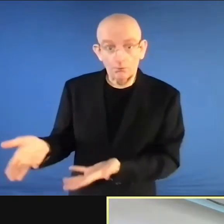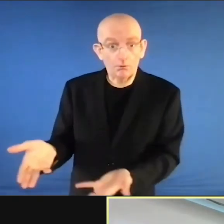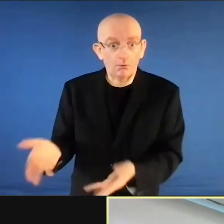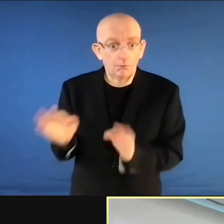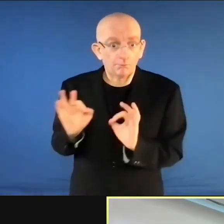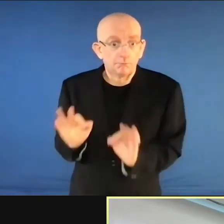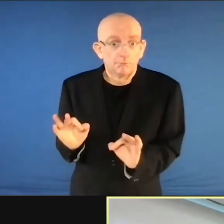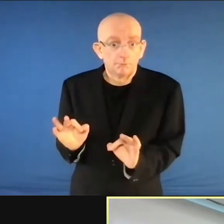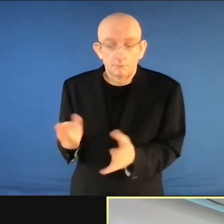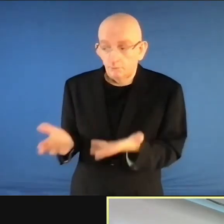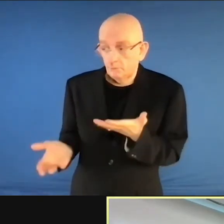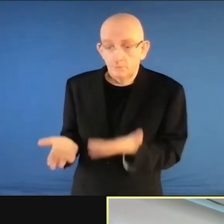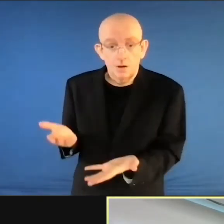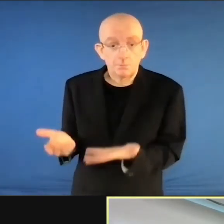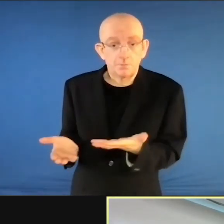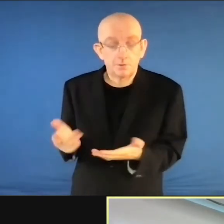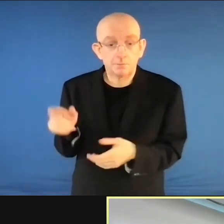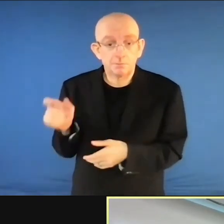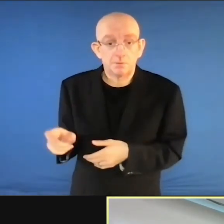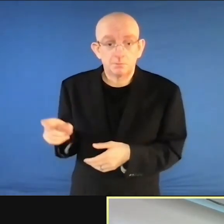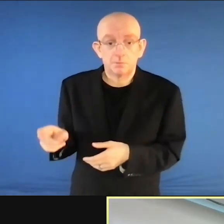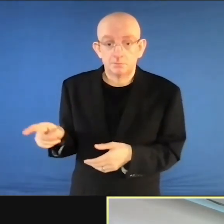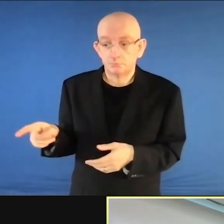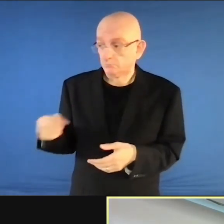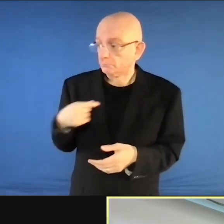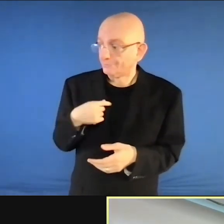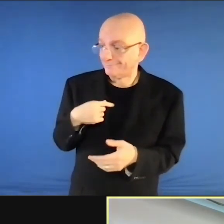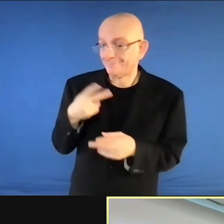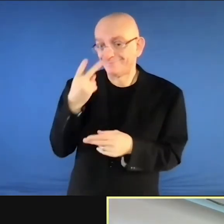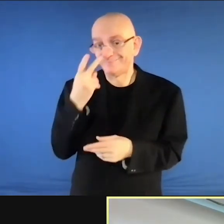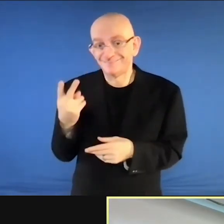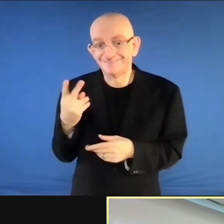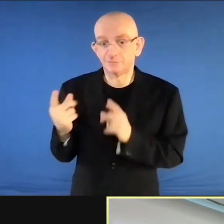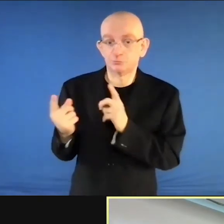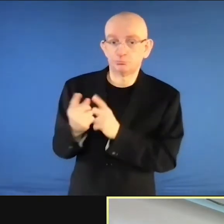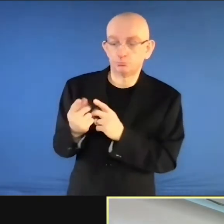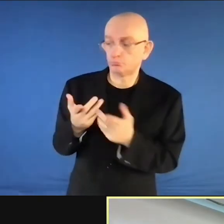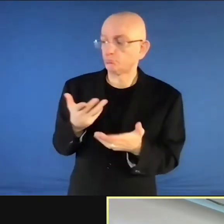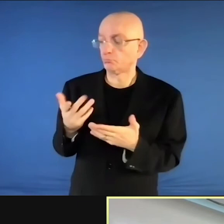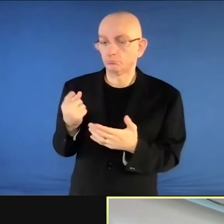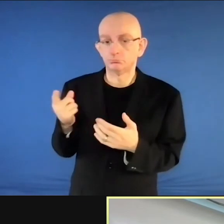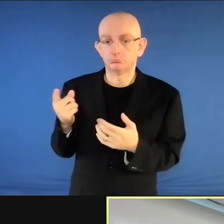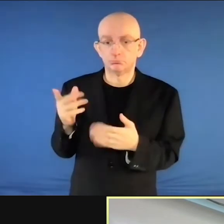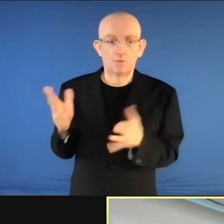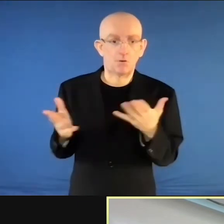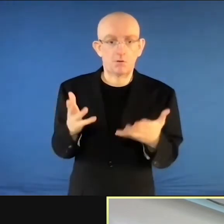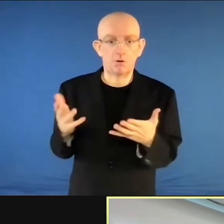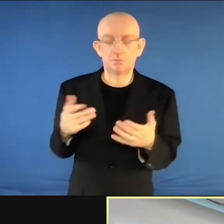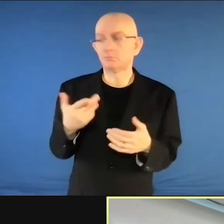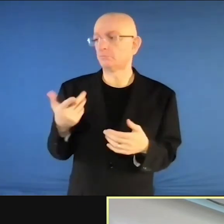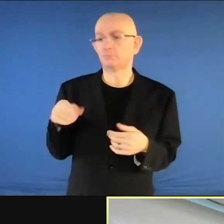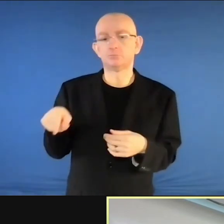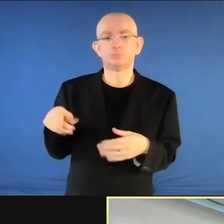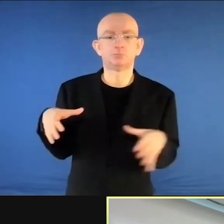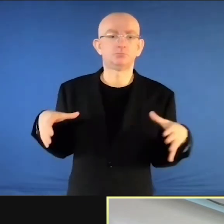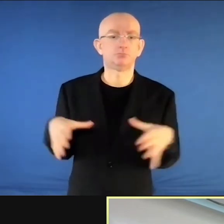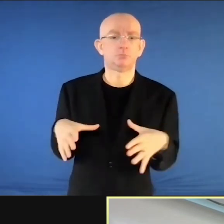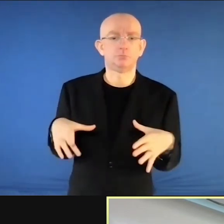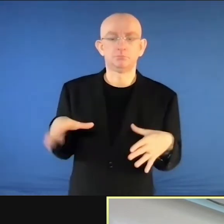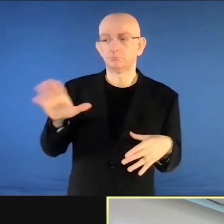we're experiencing, and I would say in the group, I'm kind of one of the perfect